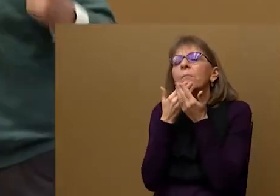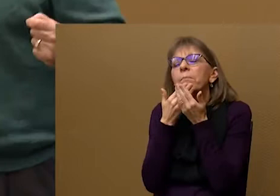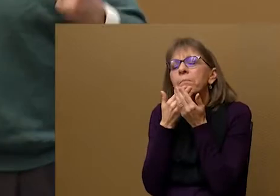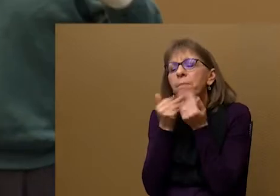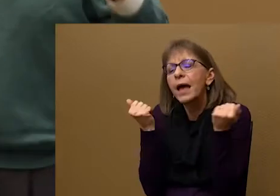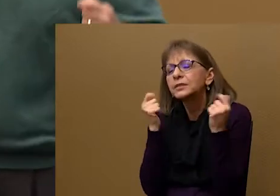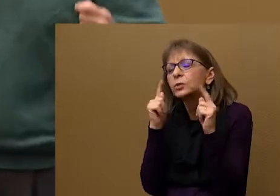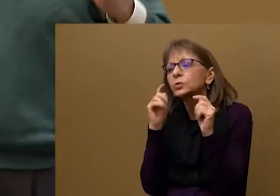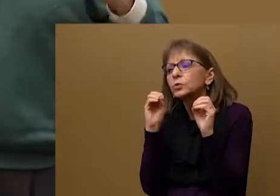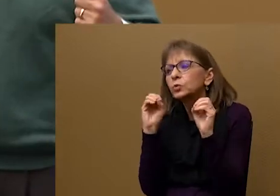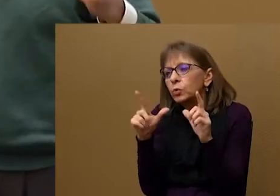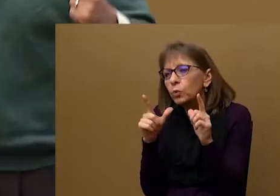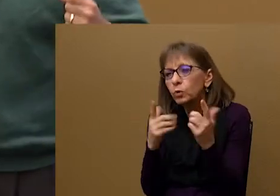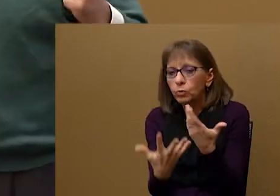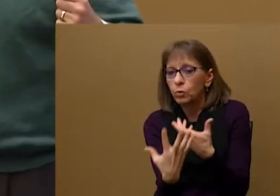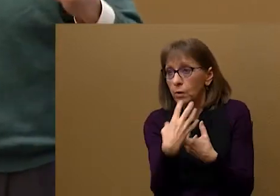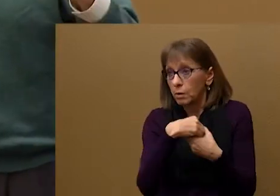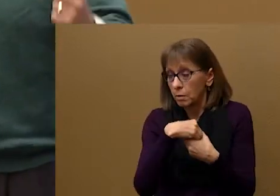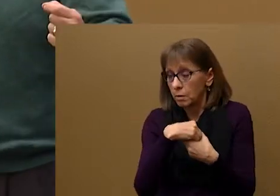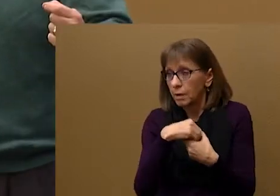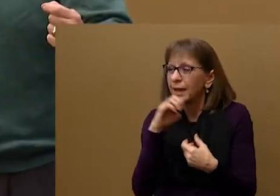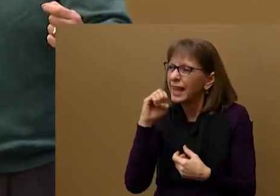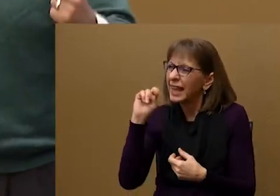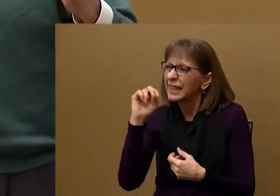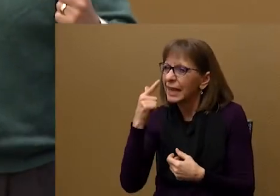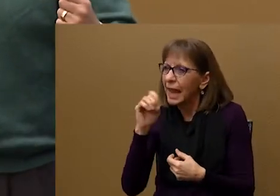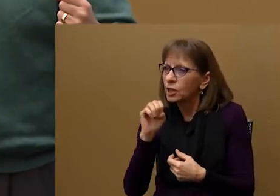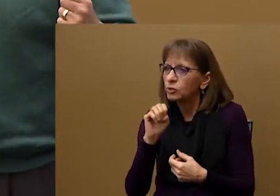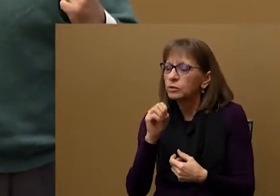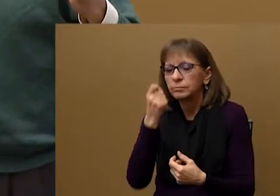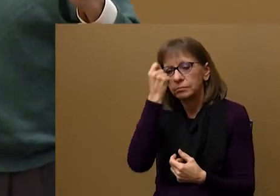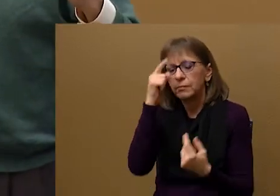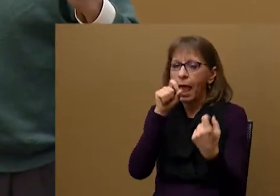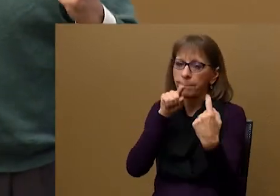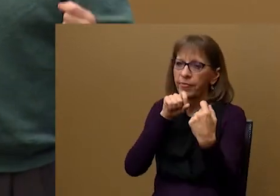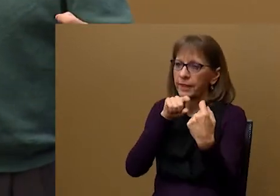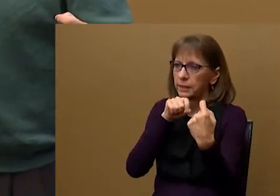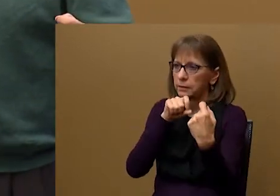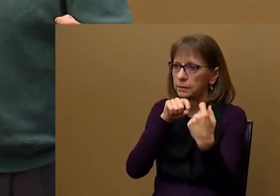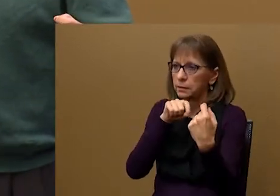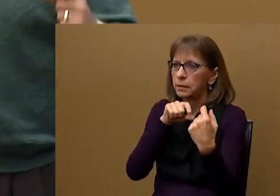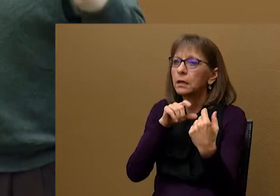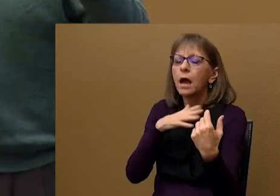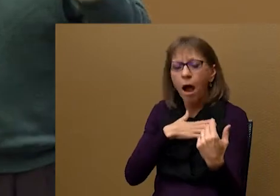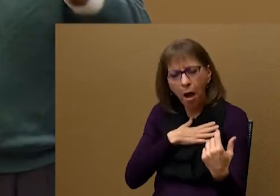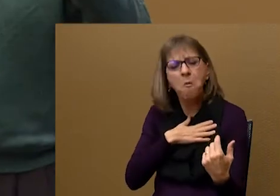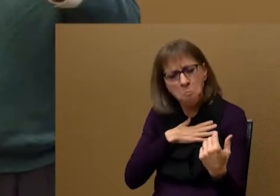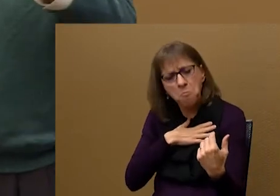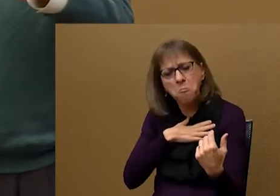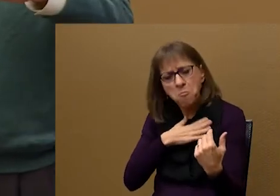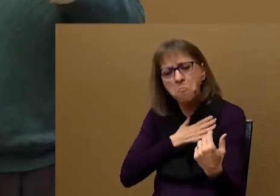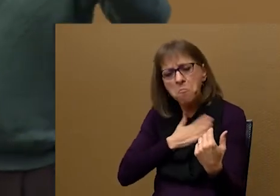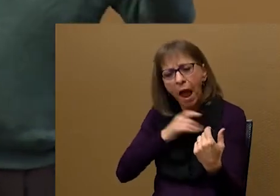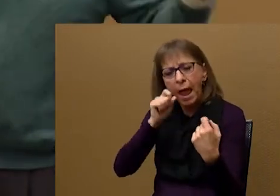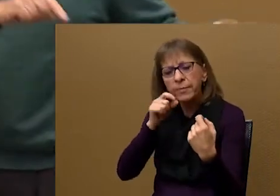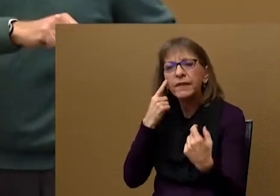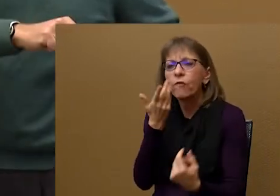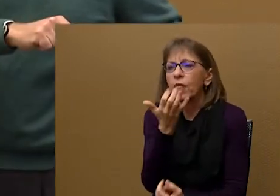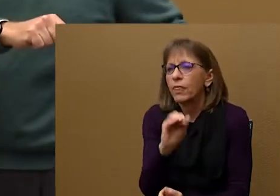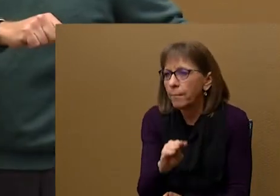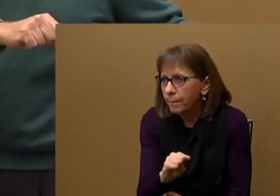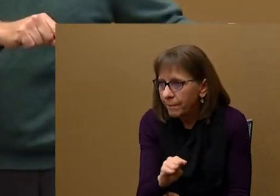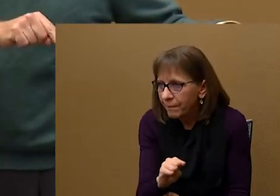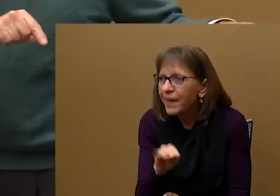single best tool you have for engaging is empathy. Your empathy for